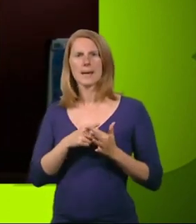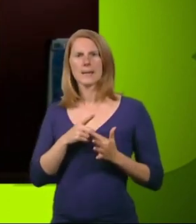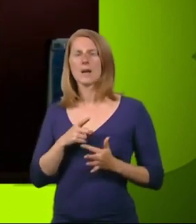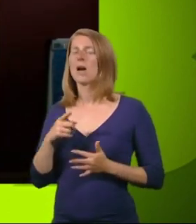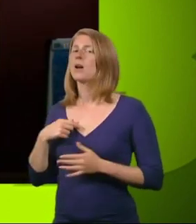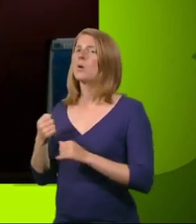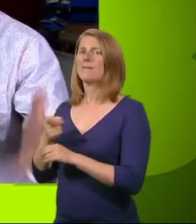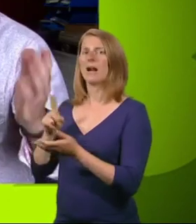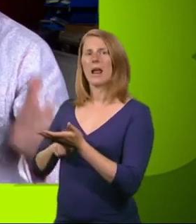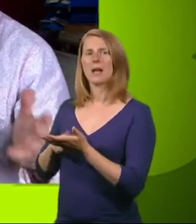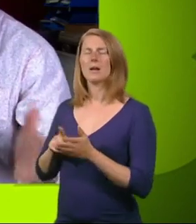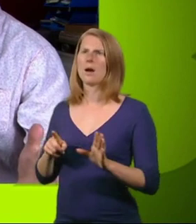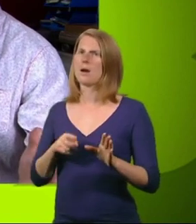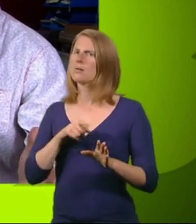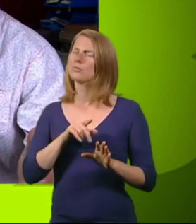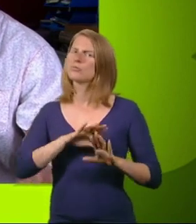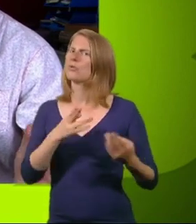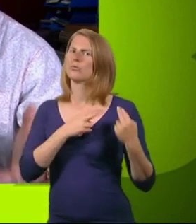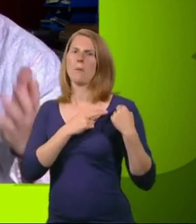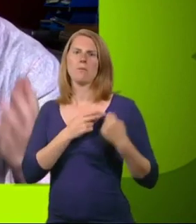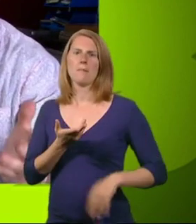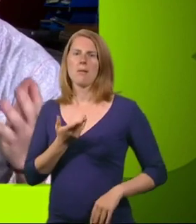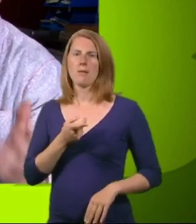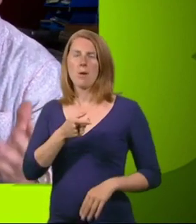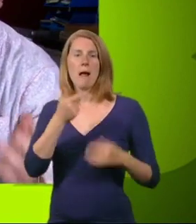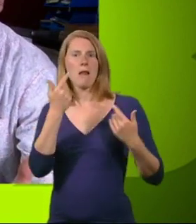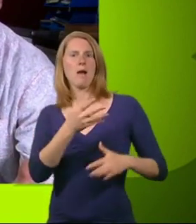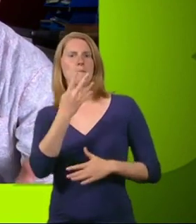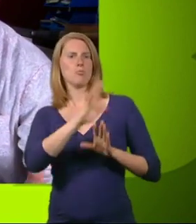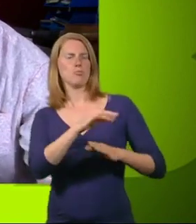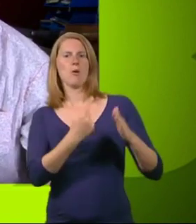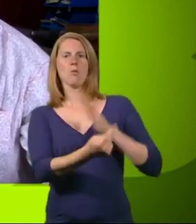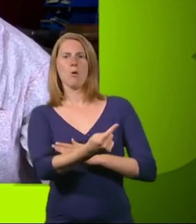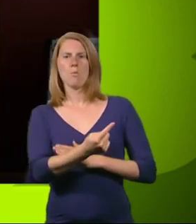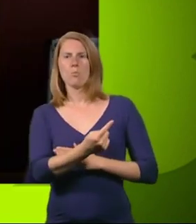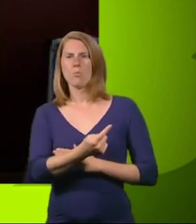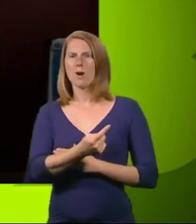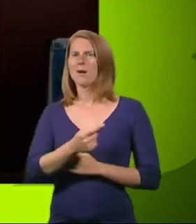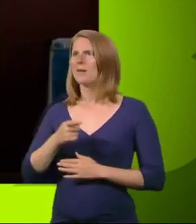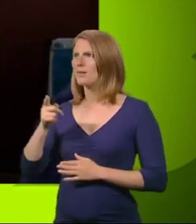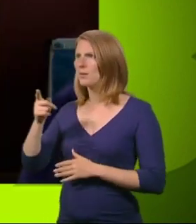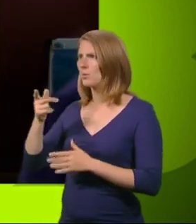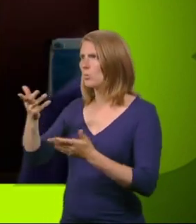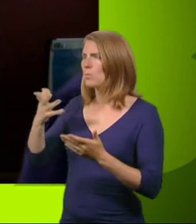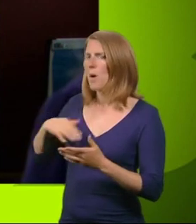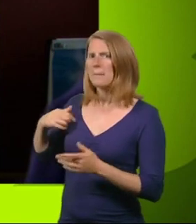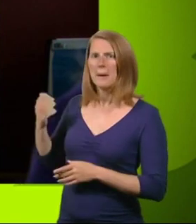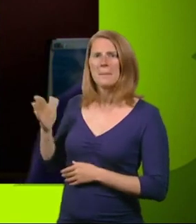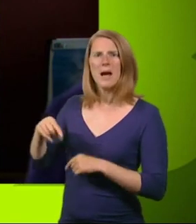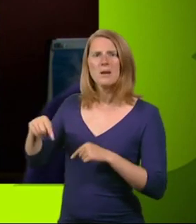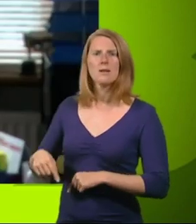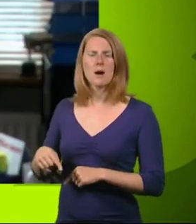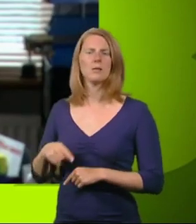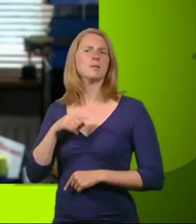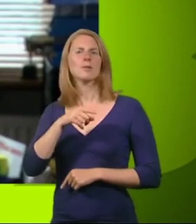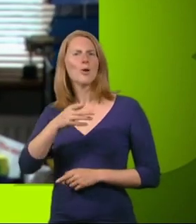it for Lily. It's totally irresponsible. You left four children on their own. You made me come back here. When are you going